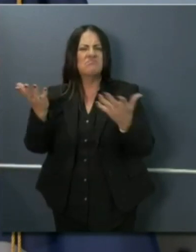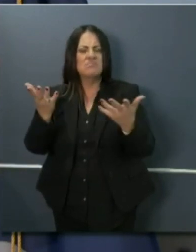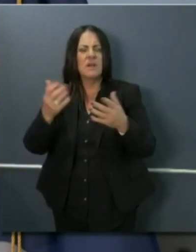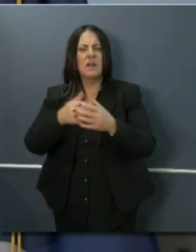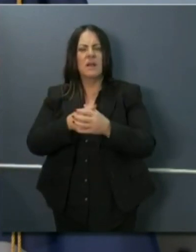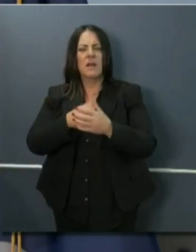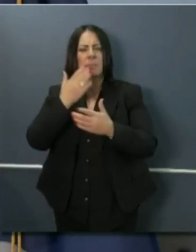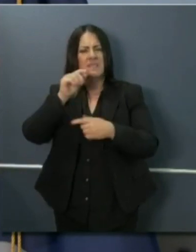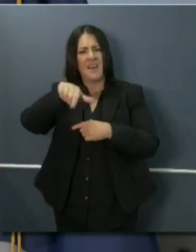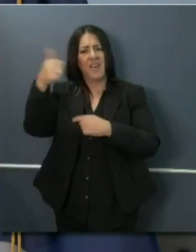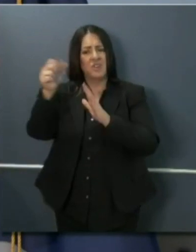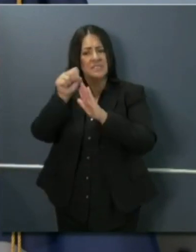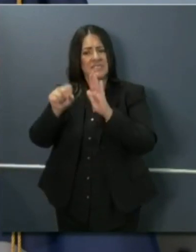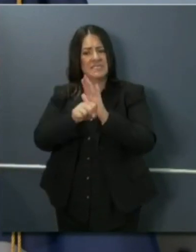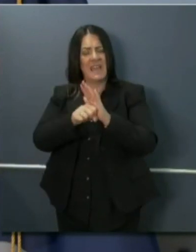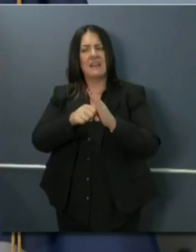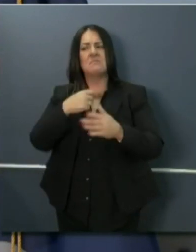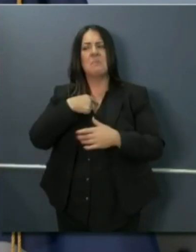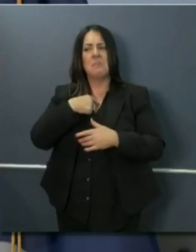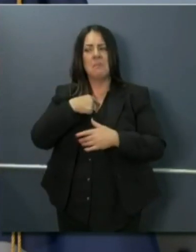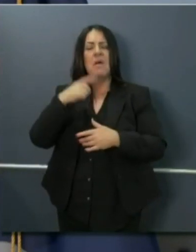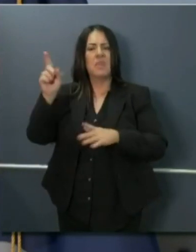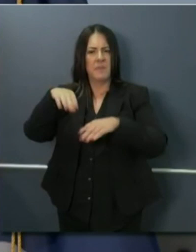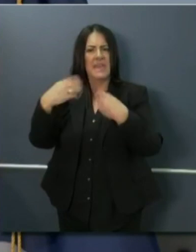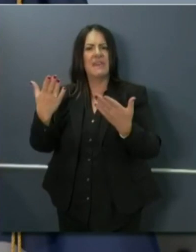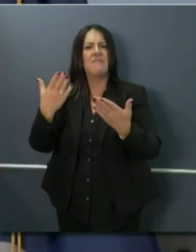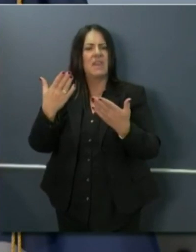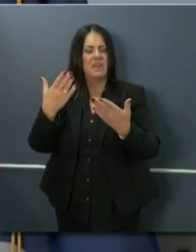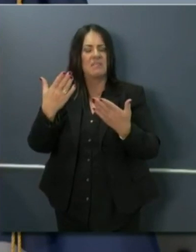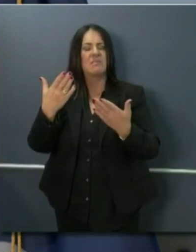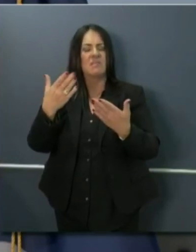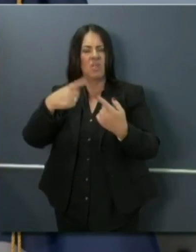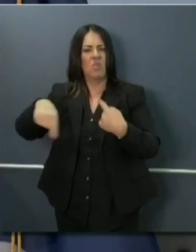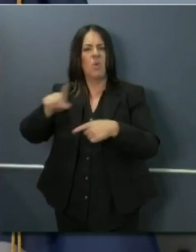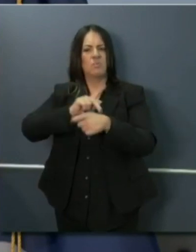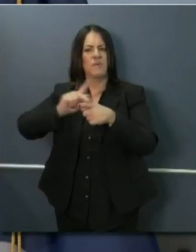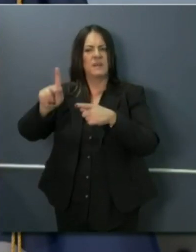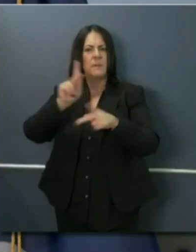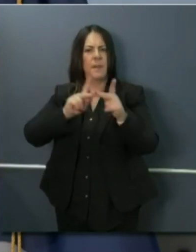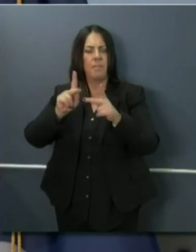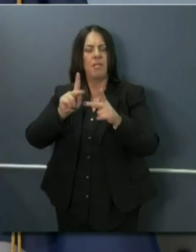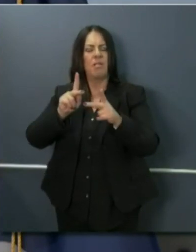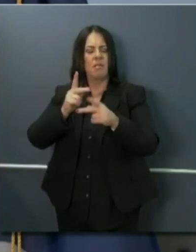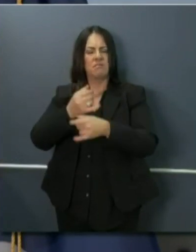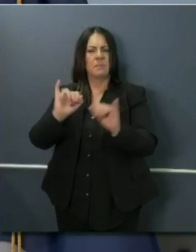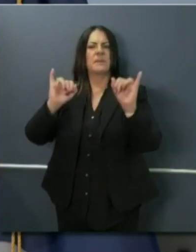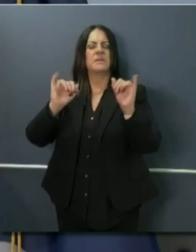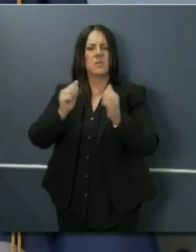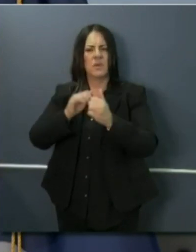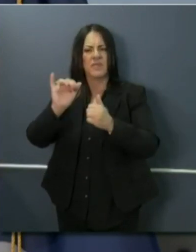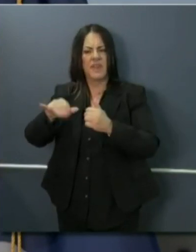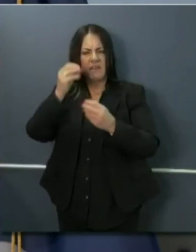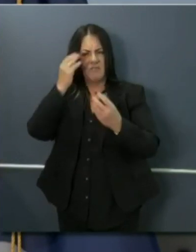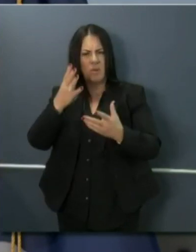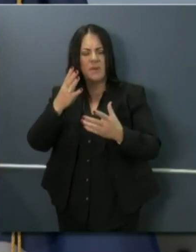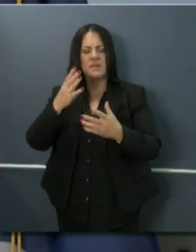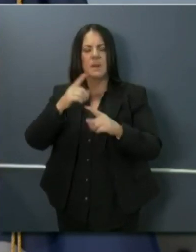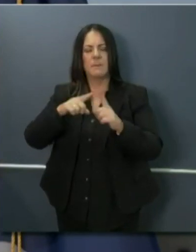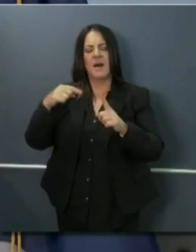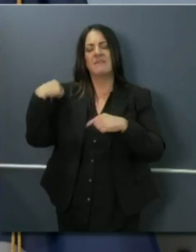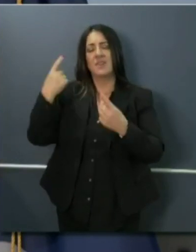because other states have been giving independence to those professionals, and there's also been discussion, in the legislature for several